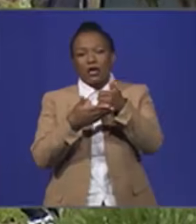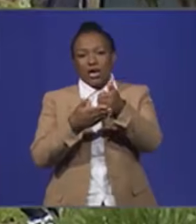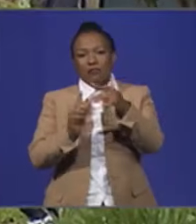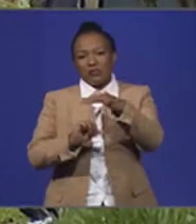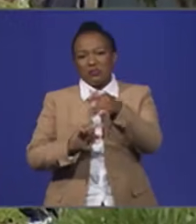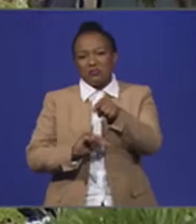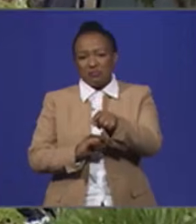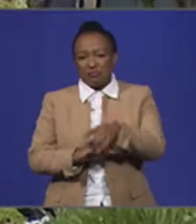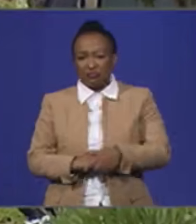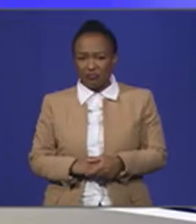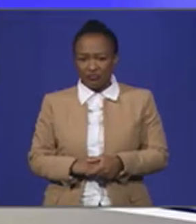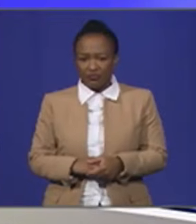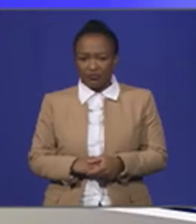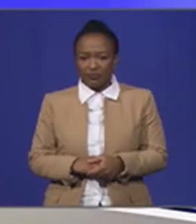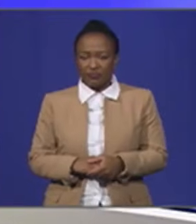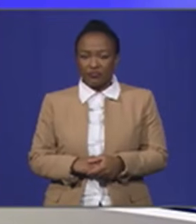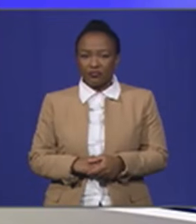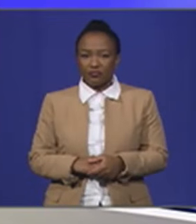setsuatsue.